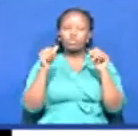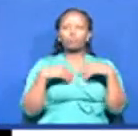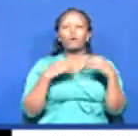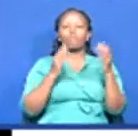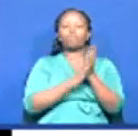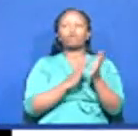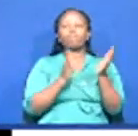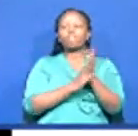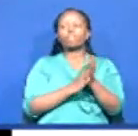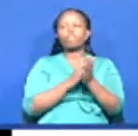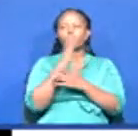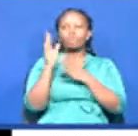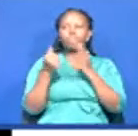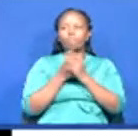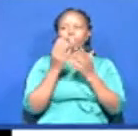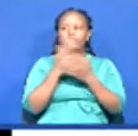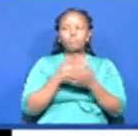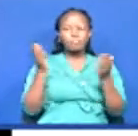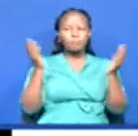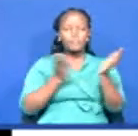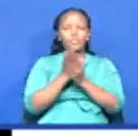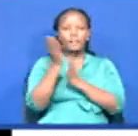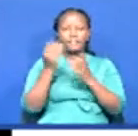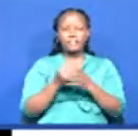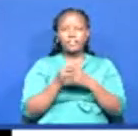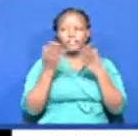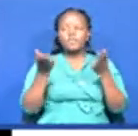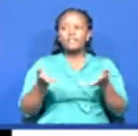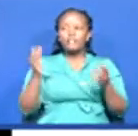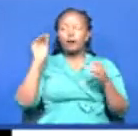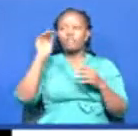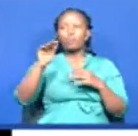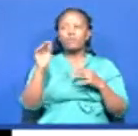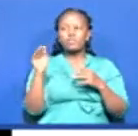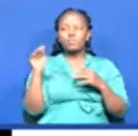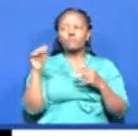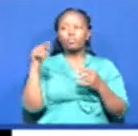of intellectual property rights. So I request that we stand